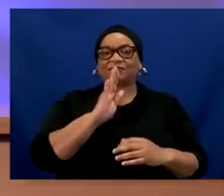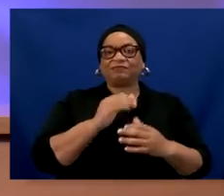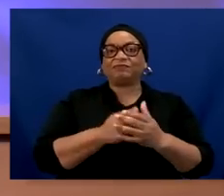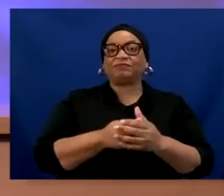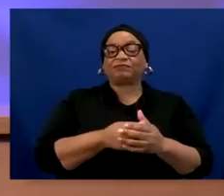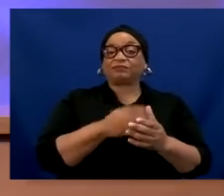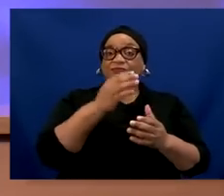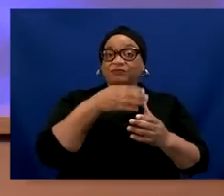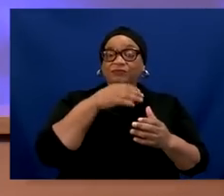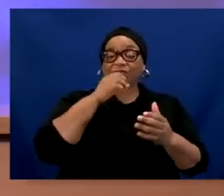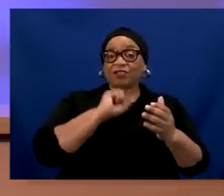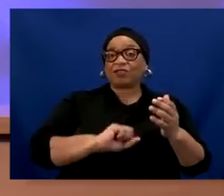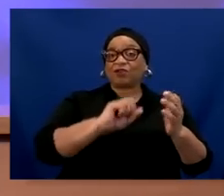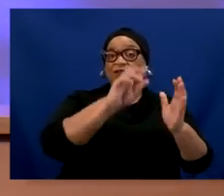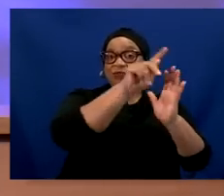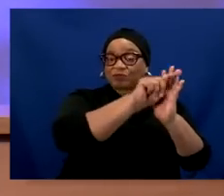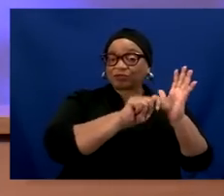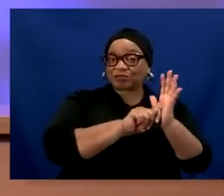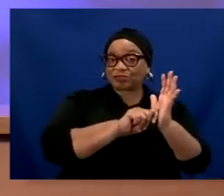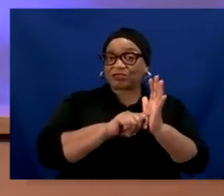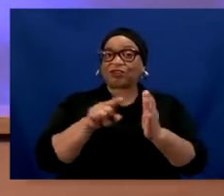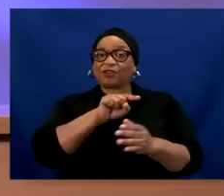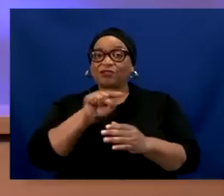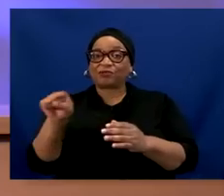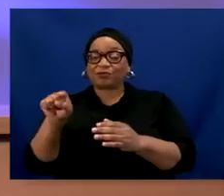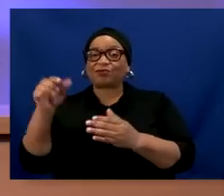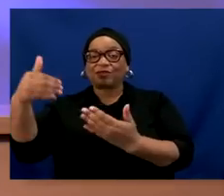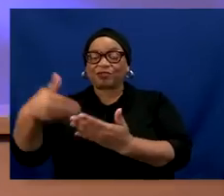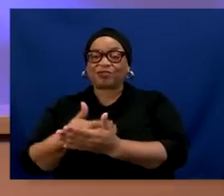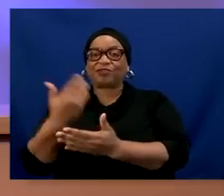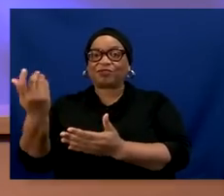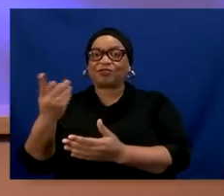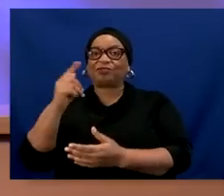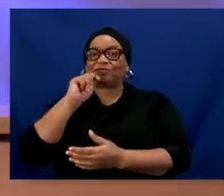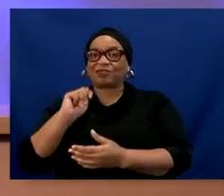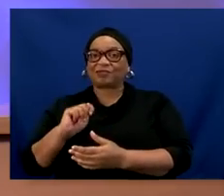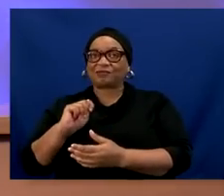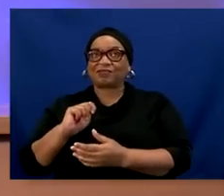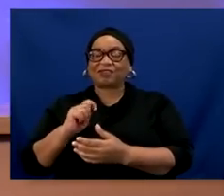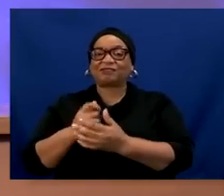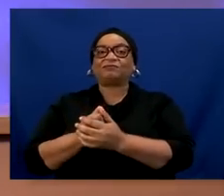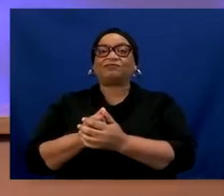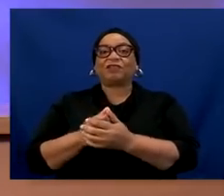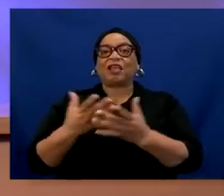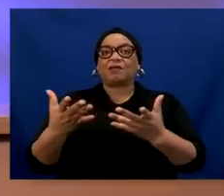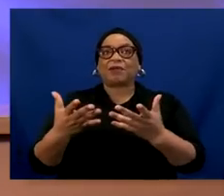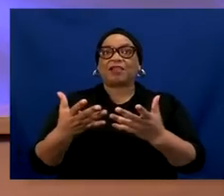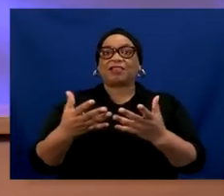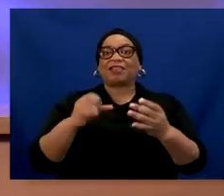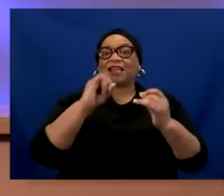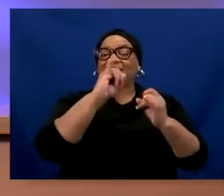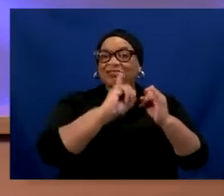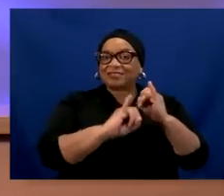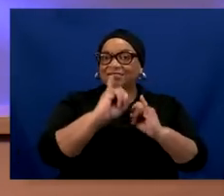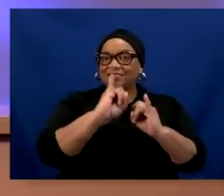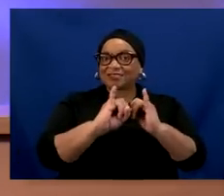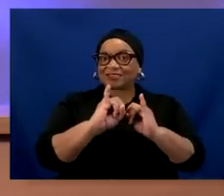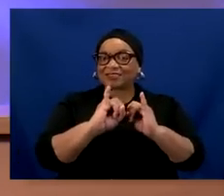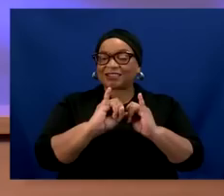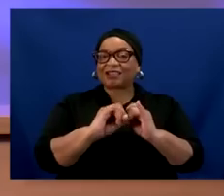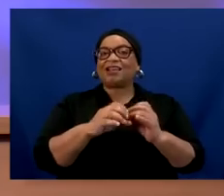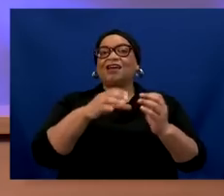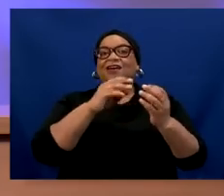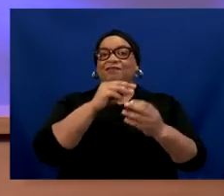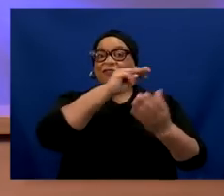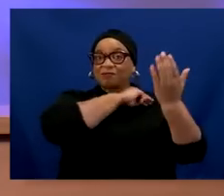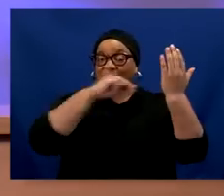through the New. Every annunciation was to speak about the vitality or the identity of the one